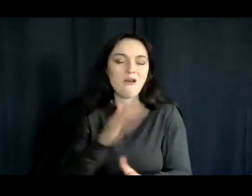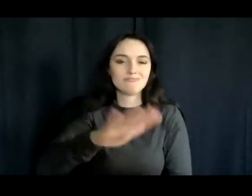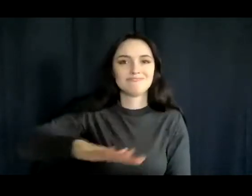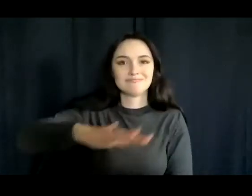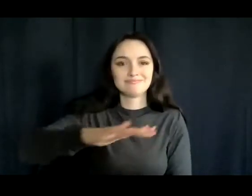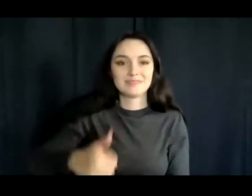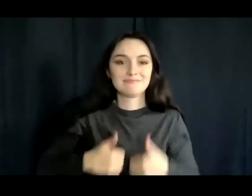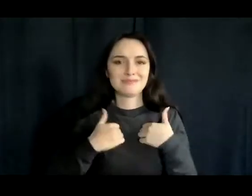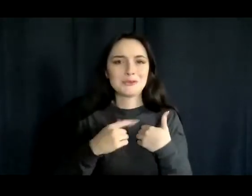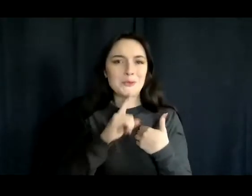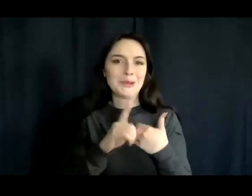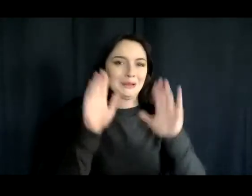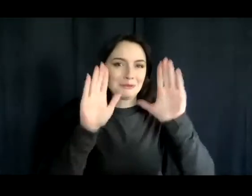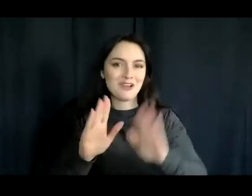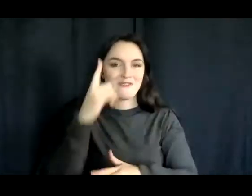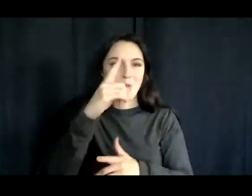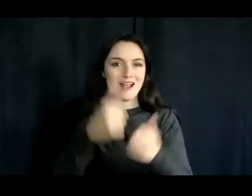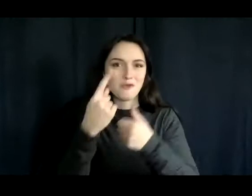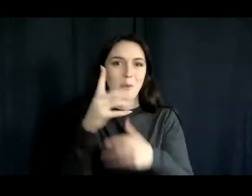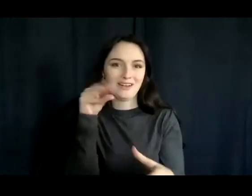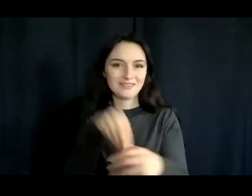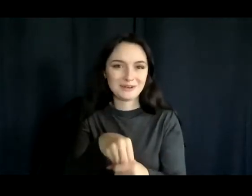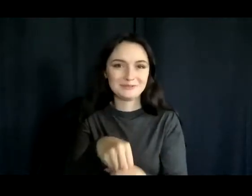So it's a win-win-win-win all the way around.